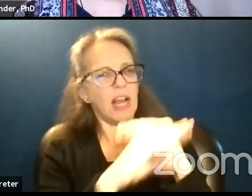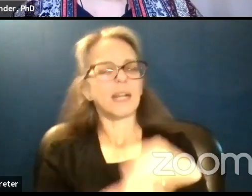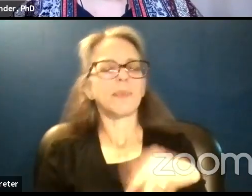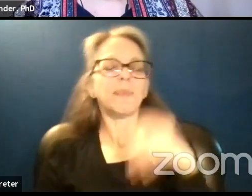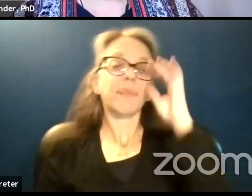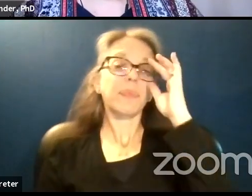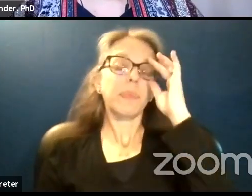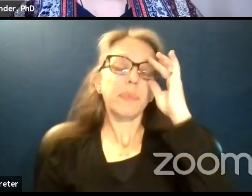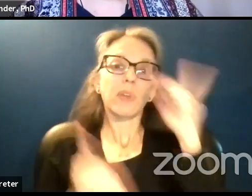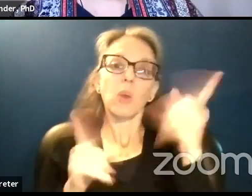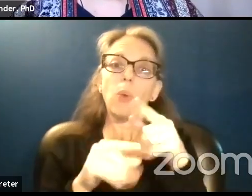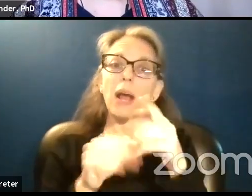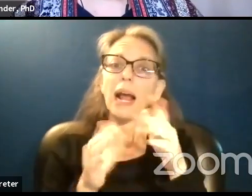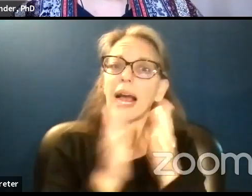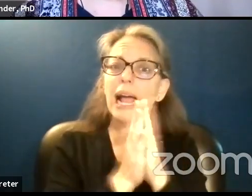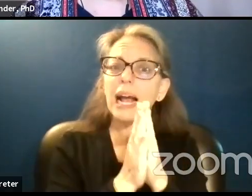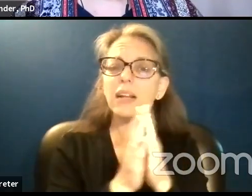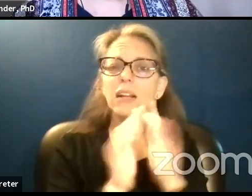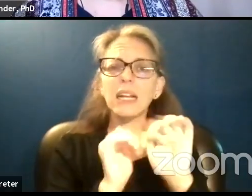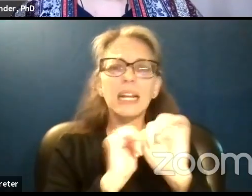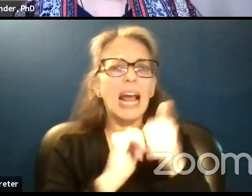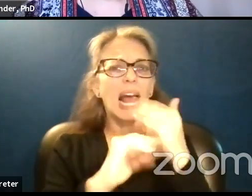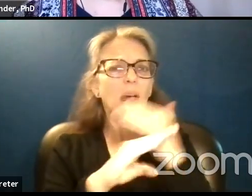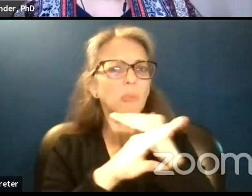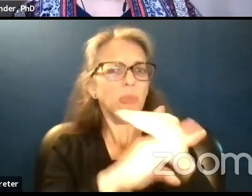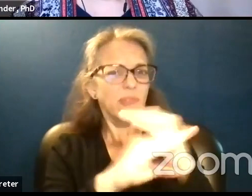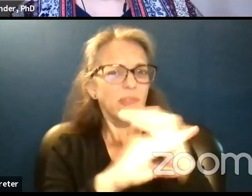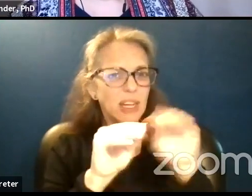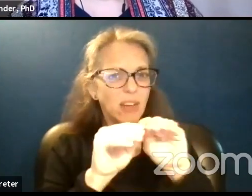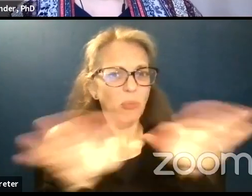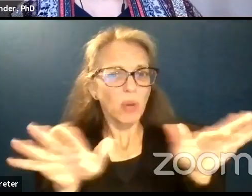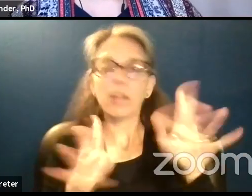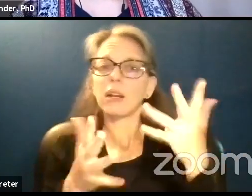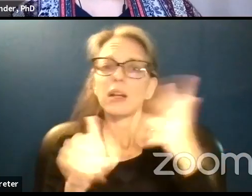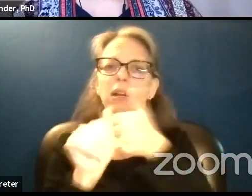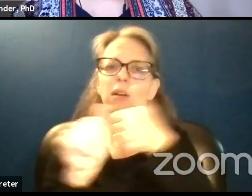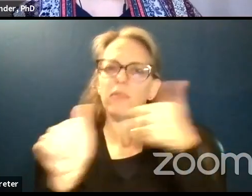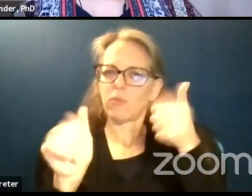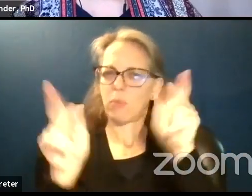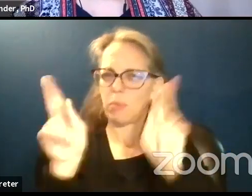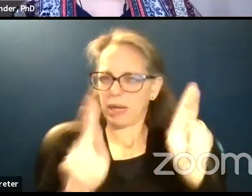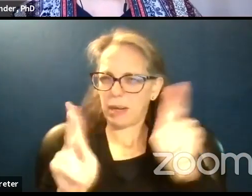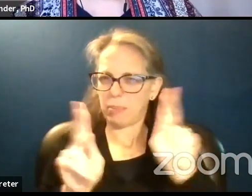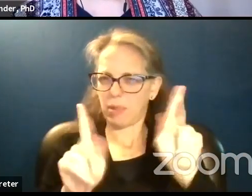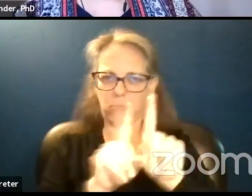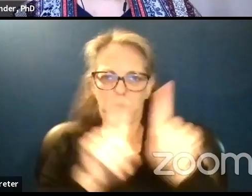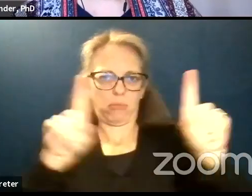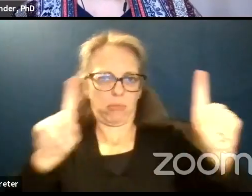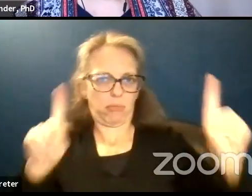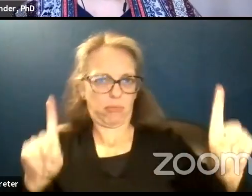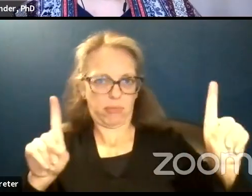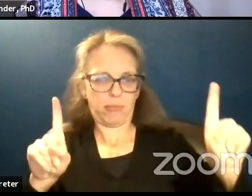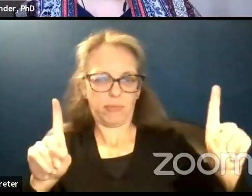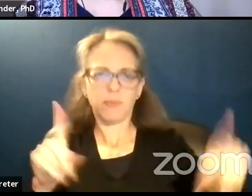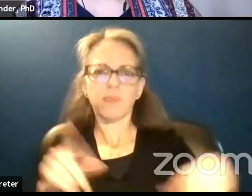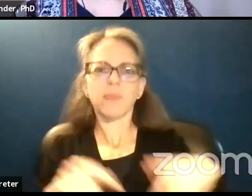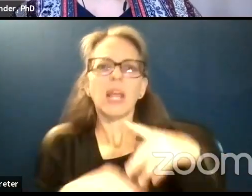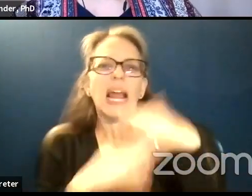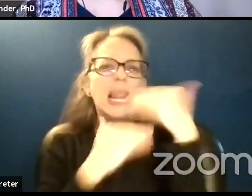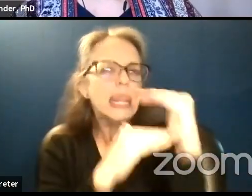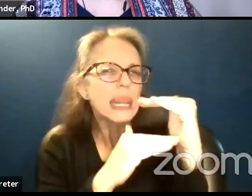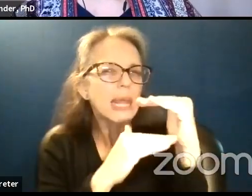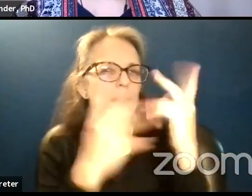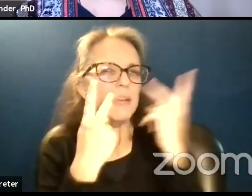you ask about how we can help prevent spreading it, we can stay away from people. We can restrict who we're seeing. We can